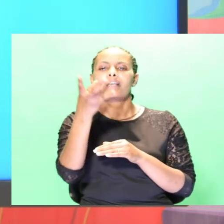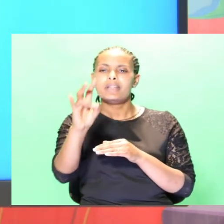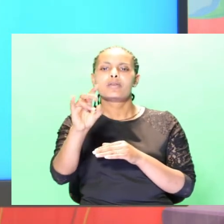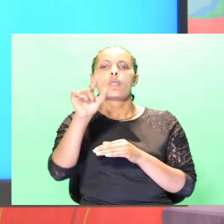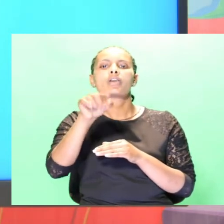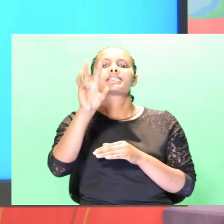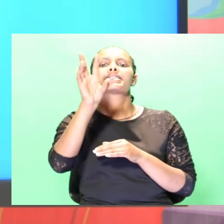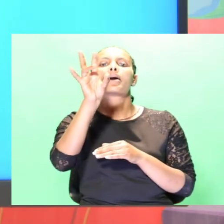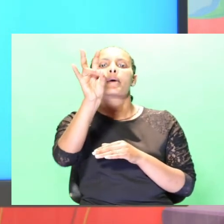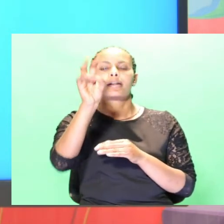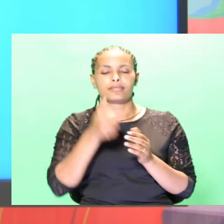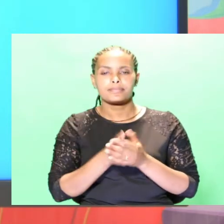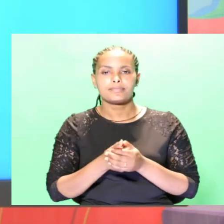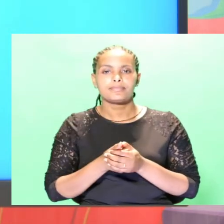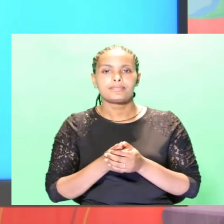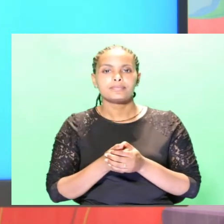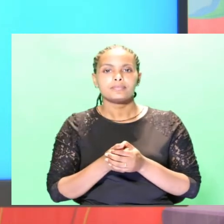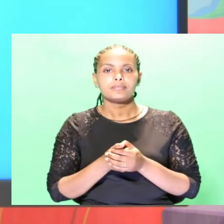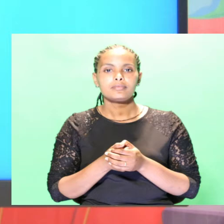17.7.